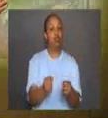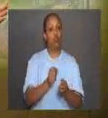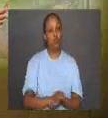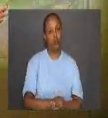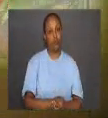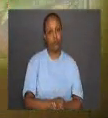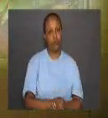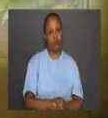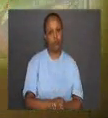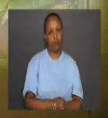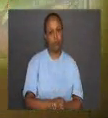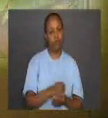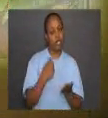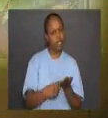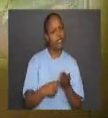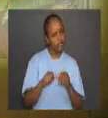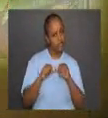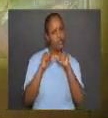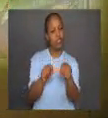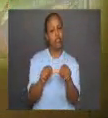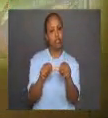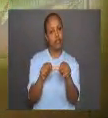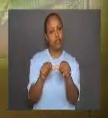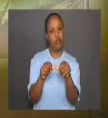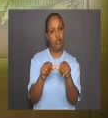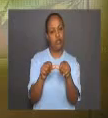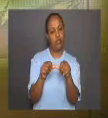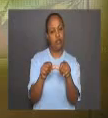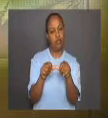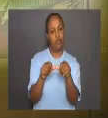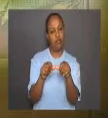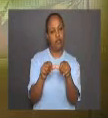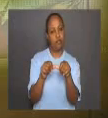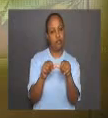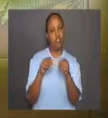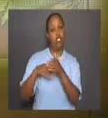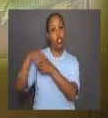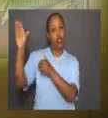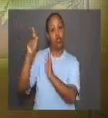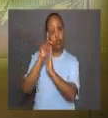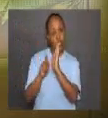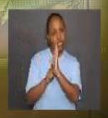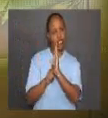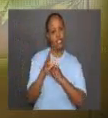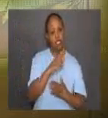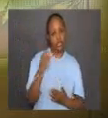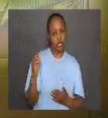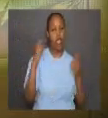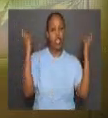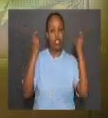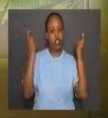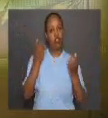Let us continue to think about the relationship between foreign policy and